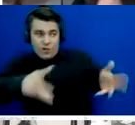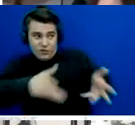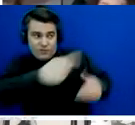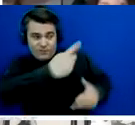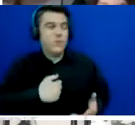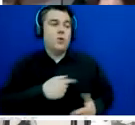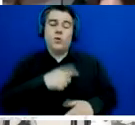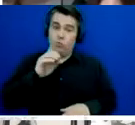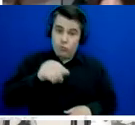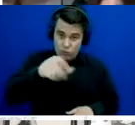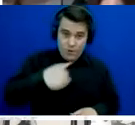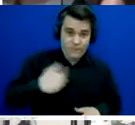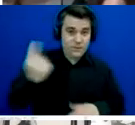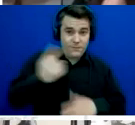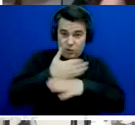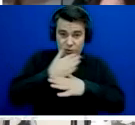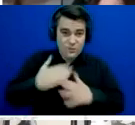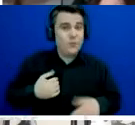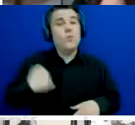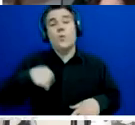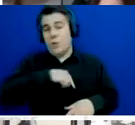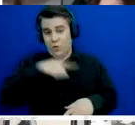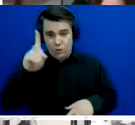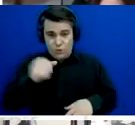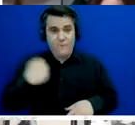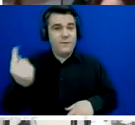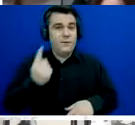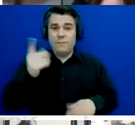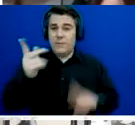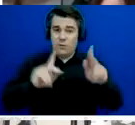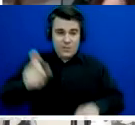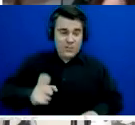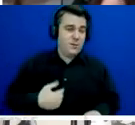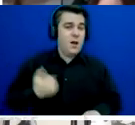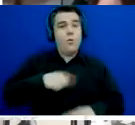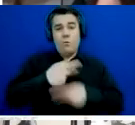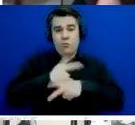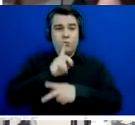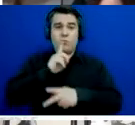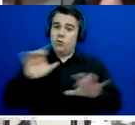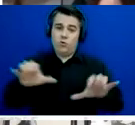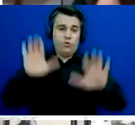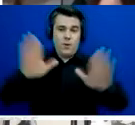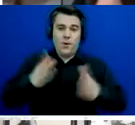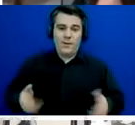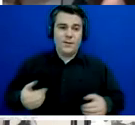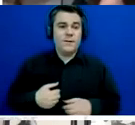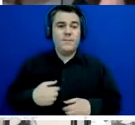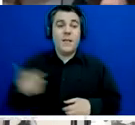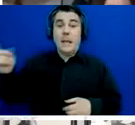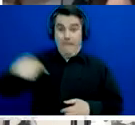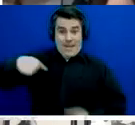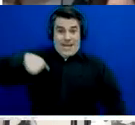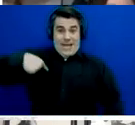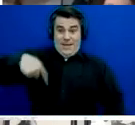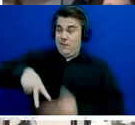to share. We do have something that people need. Our products do amazing things. This post that I have, that's actually me jumping on there. It's